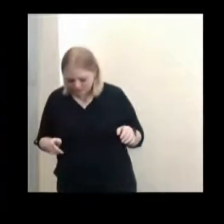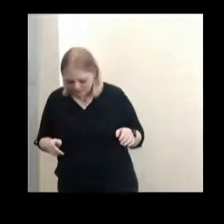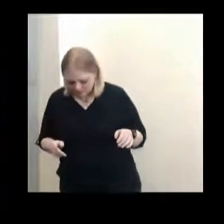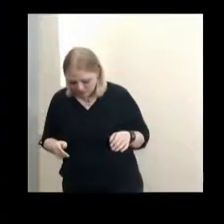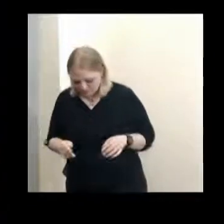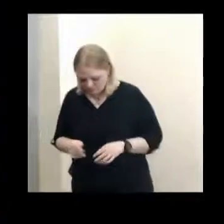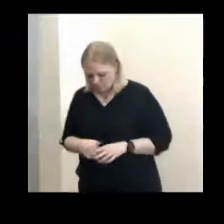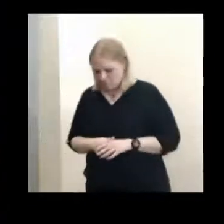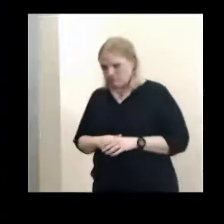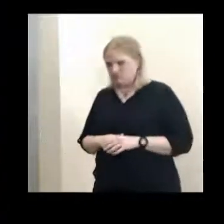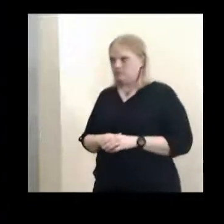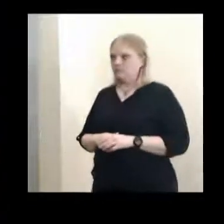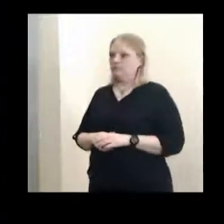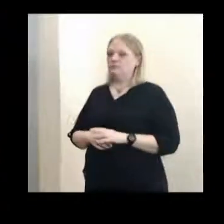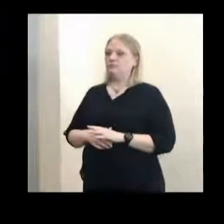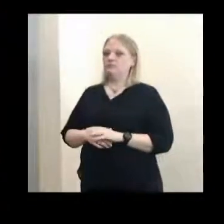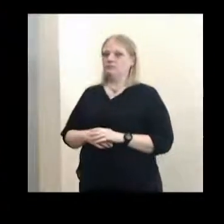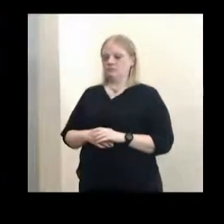on?